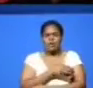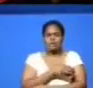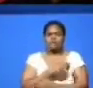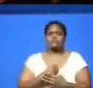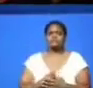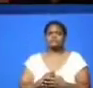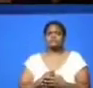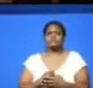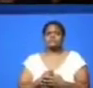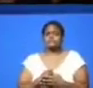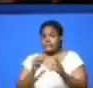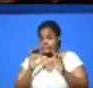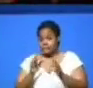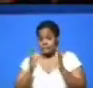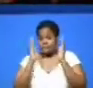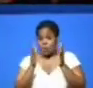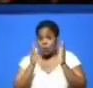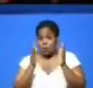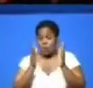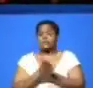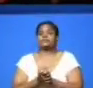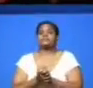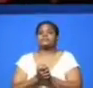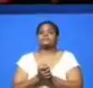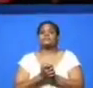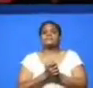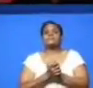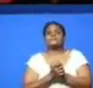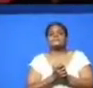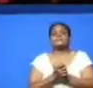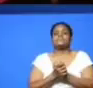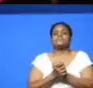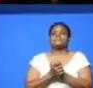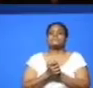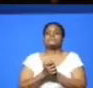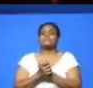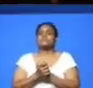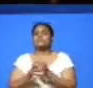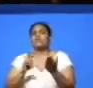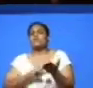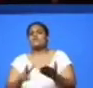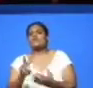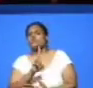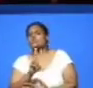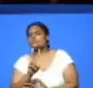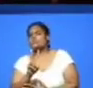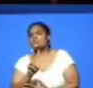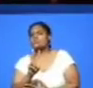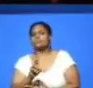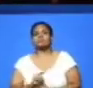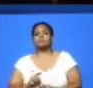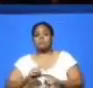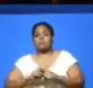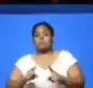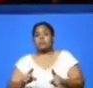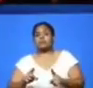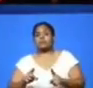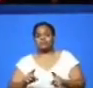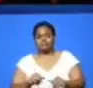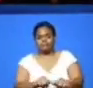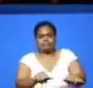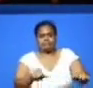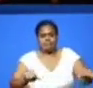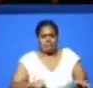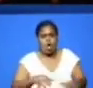preacher. Walk with me. It's going to get real good as we get further. Verse 2 said, but the court which is without